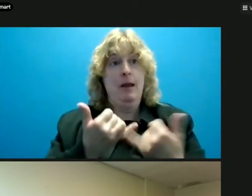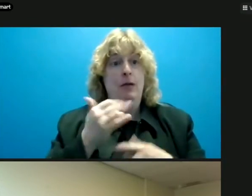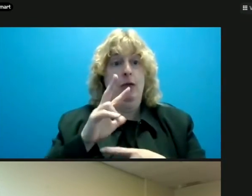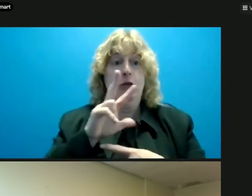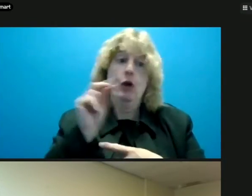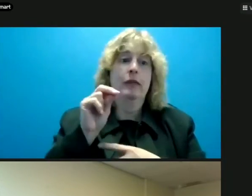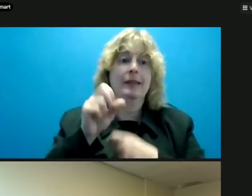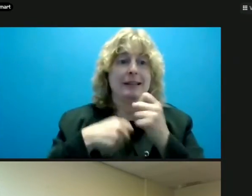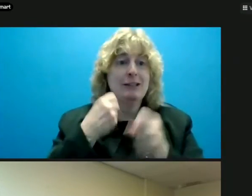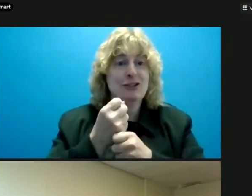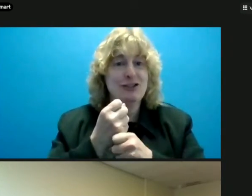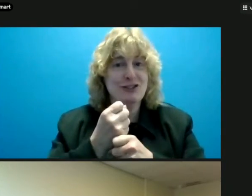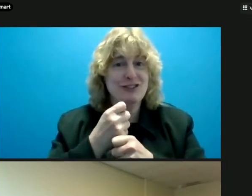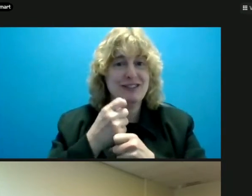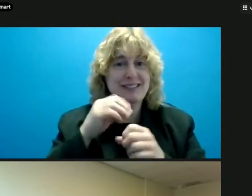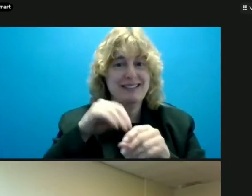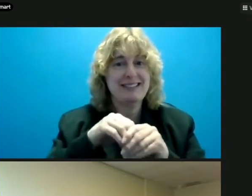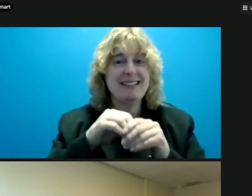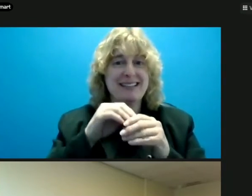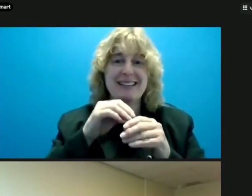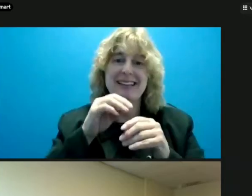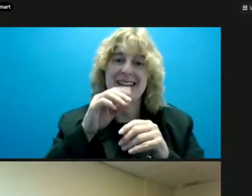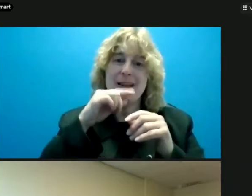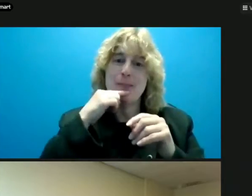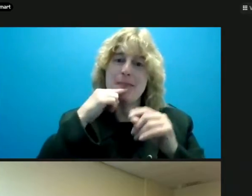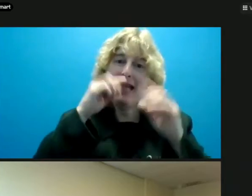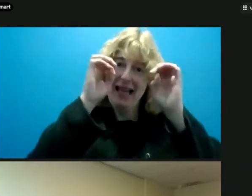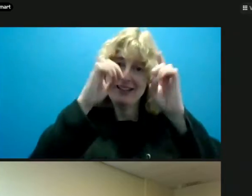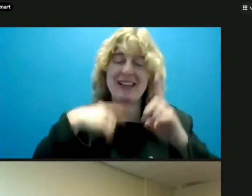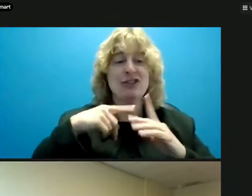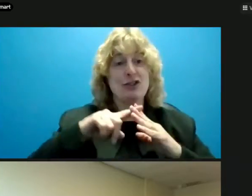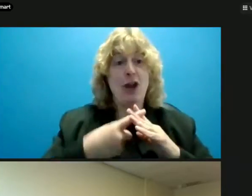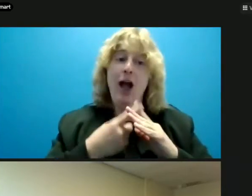started when I was 12, but this is the first time.